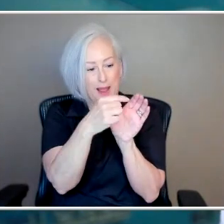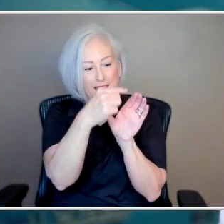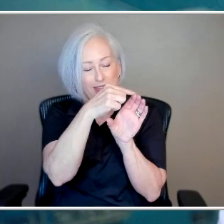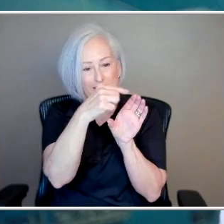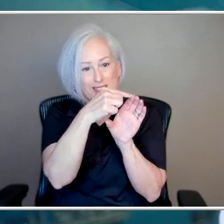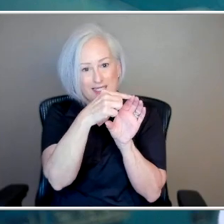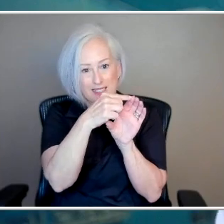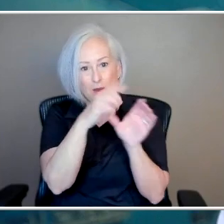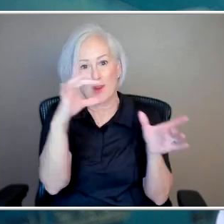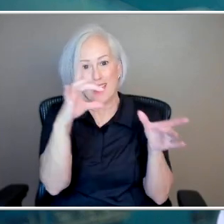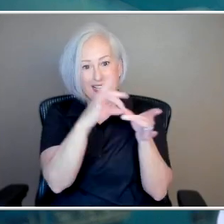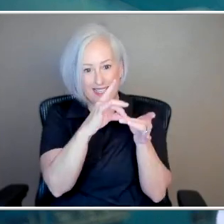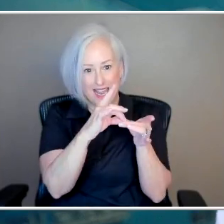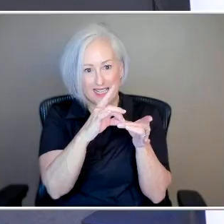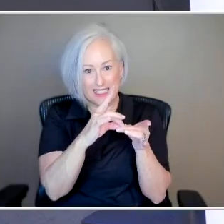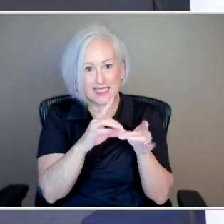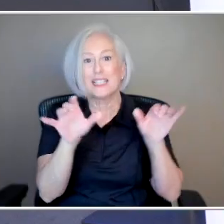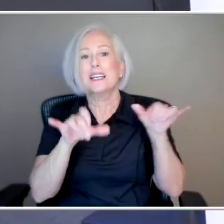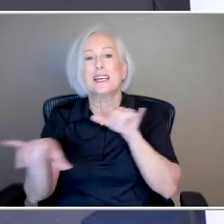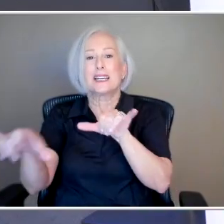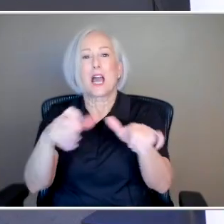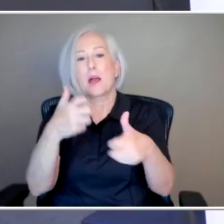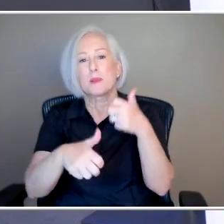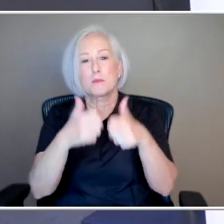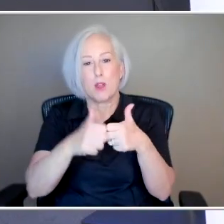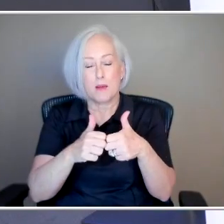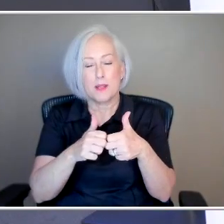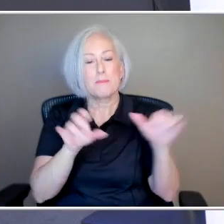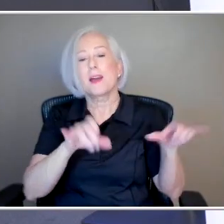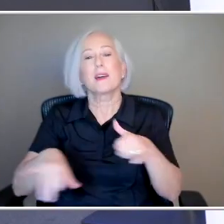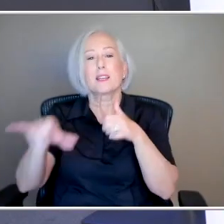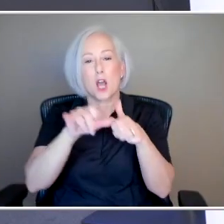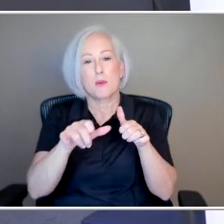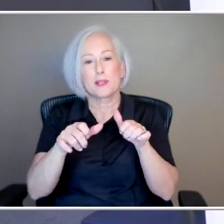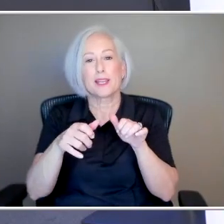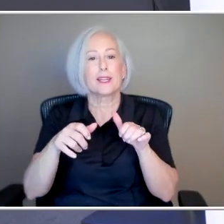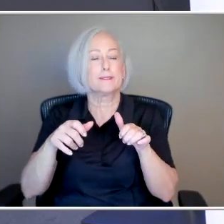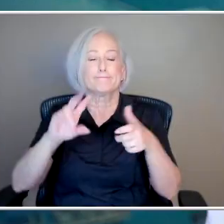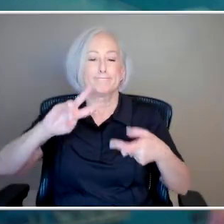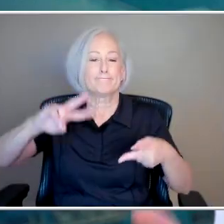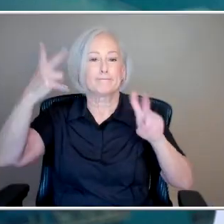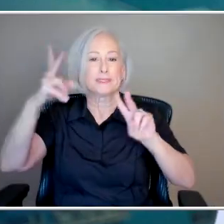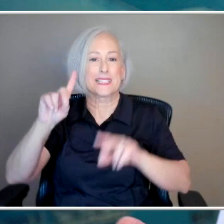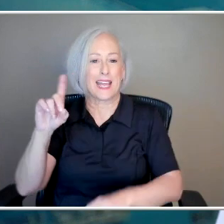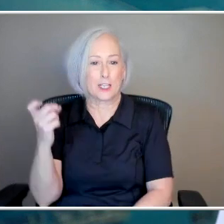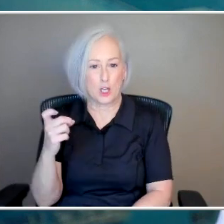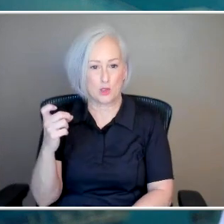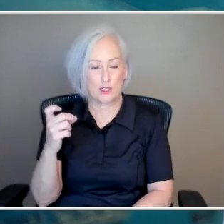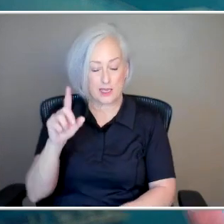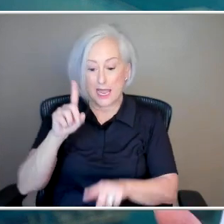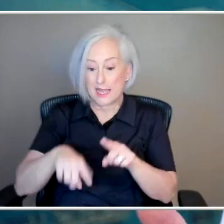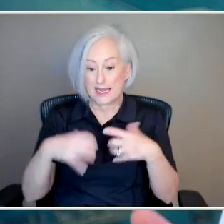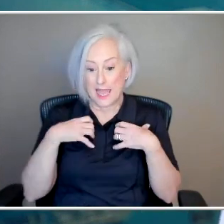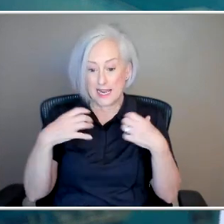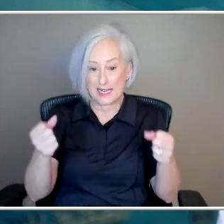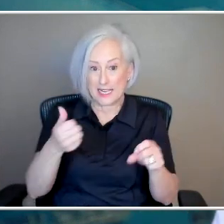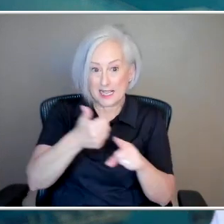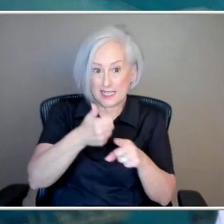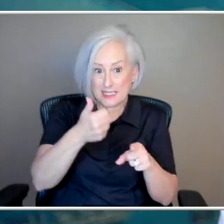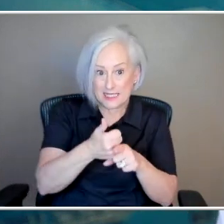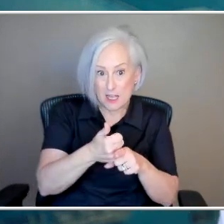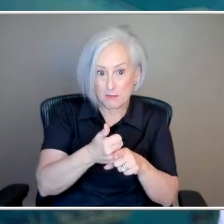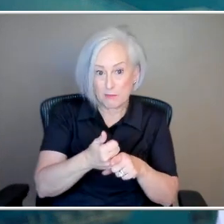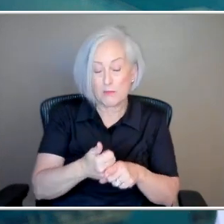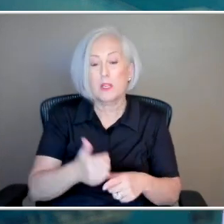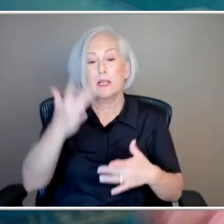commonly misdiagnosed. Does it fix itself? Can it heal itself? It can't necessarily heal itself. The symptoms can get better with conservative measures, and if you can